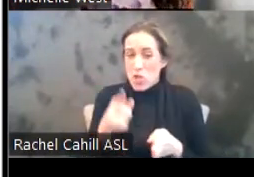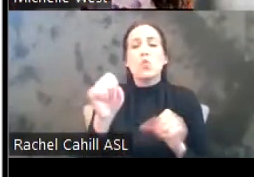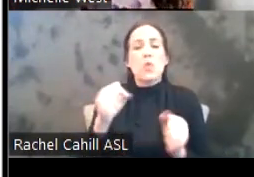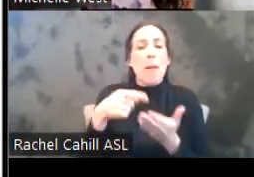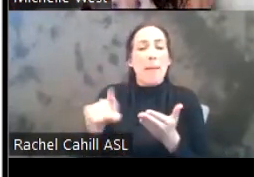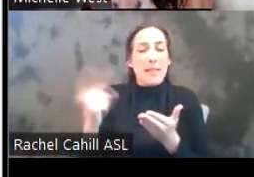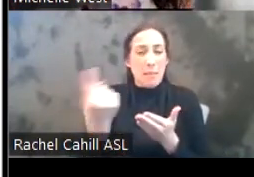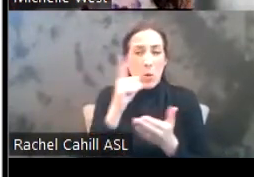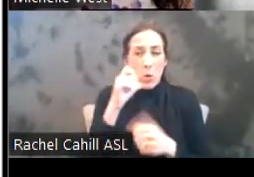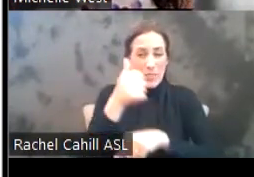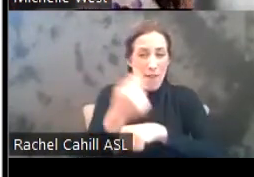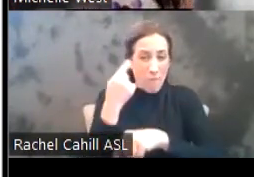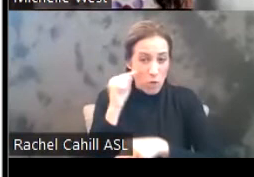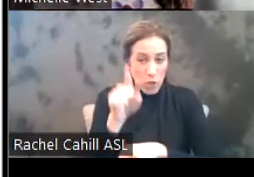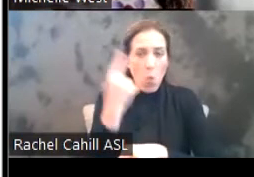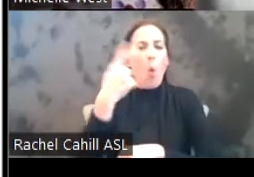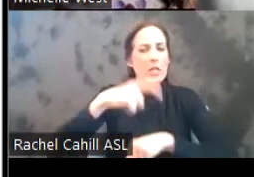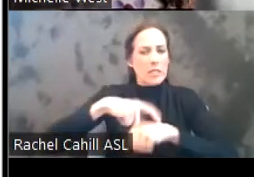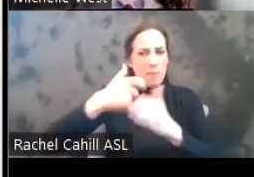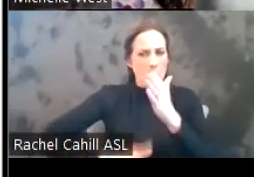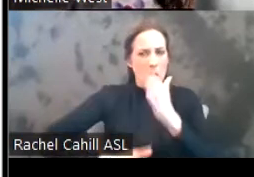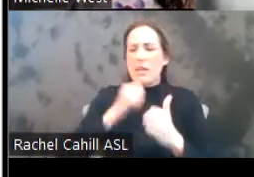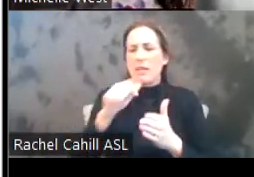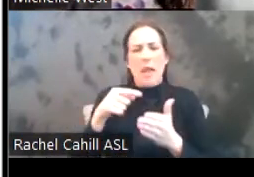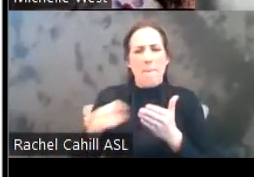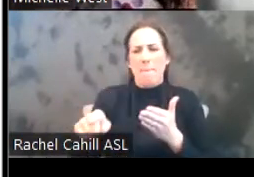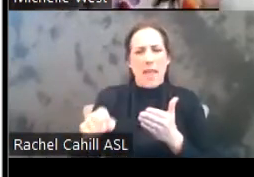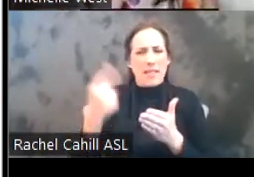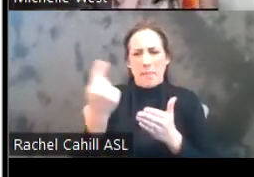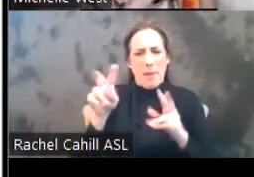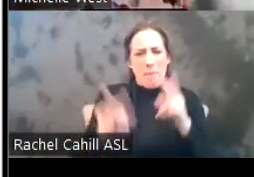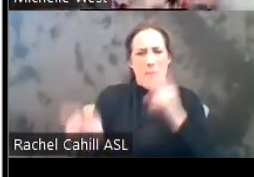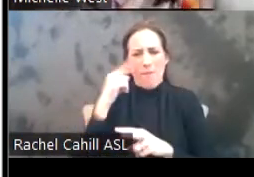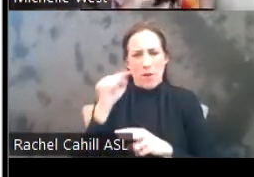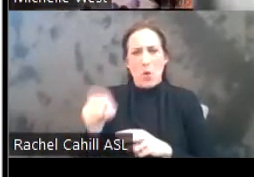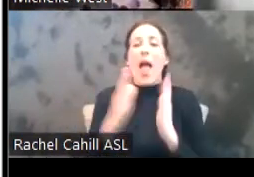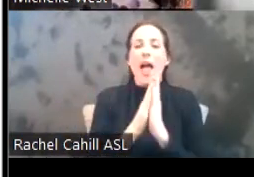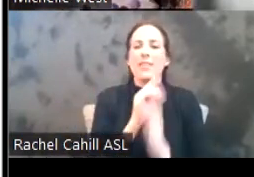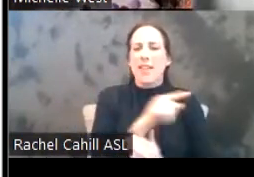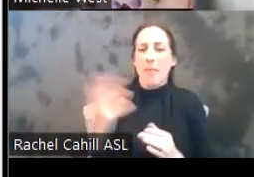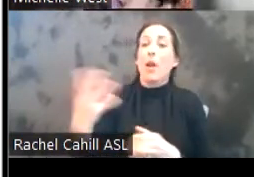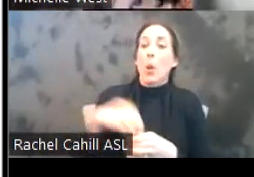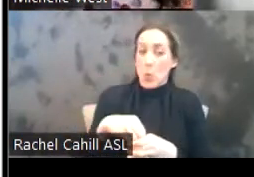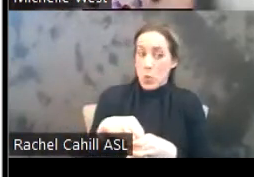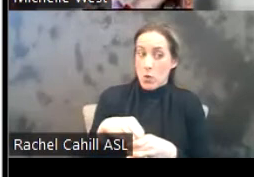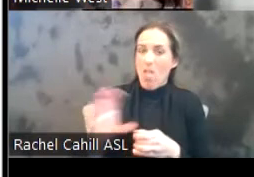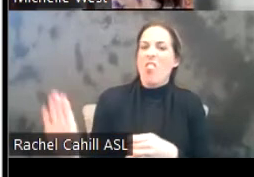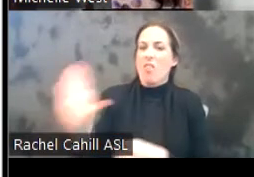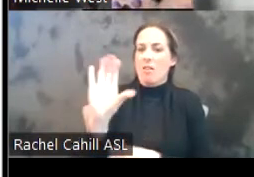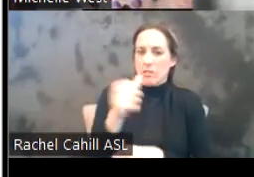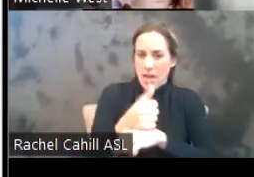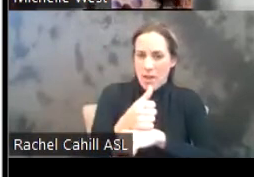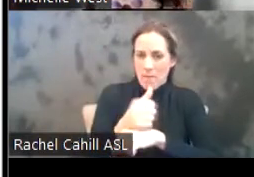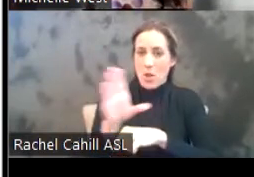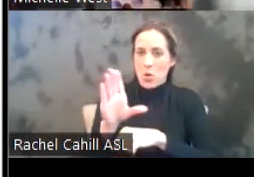for you, a one-time cost. I would not pay someone to monitor it for you. I would ask them to include it in their setup of your Google